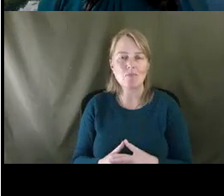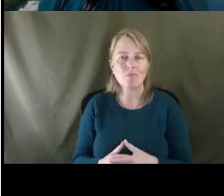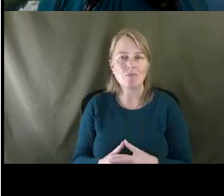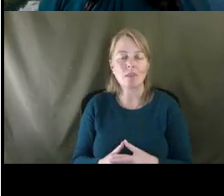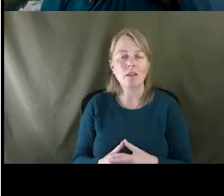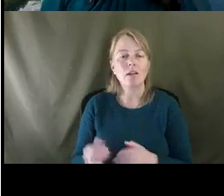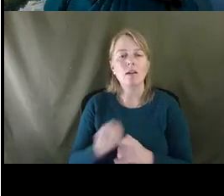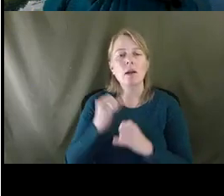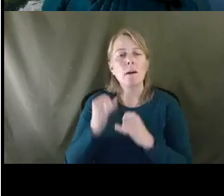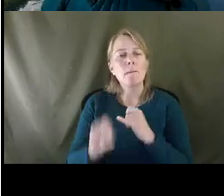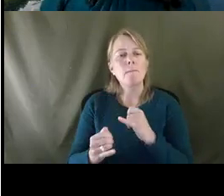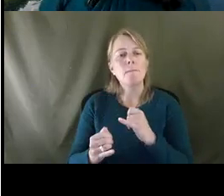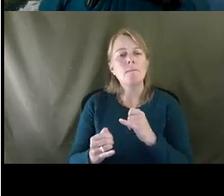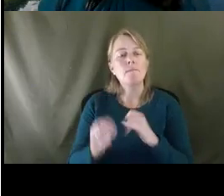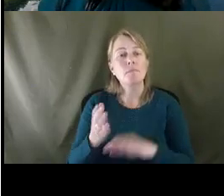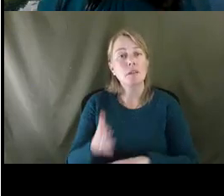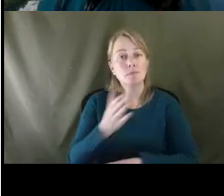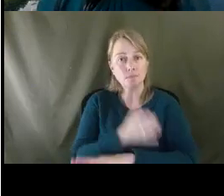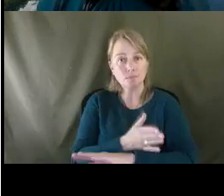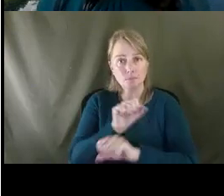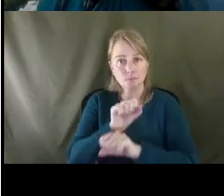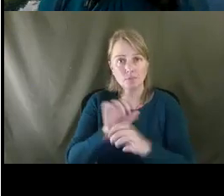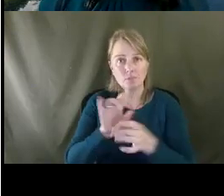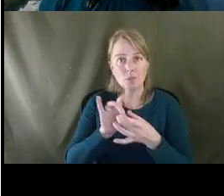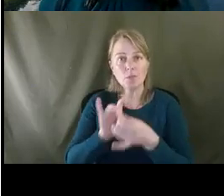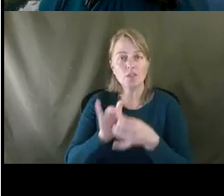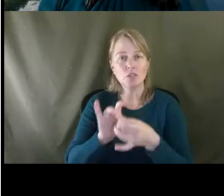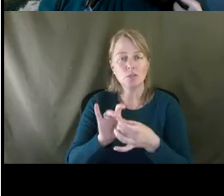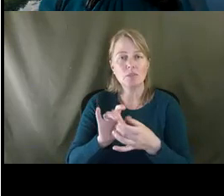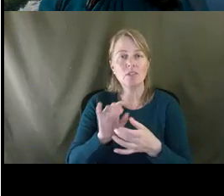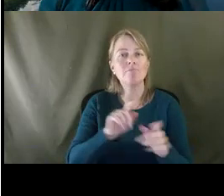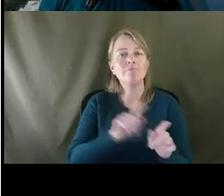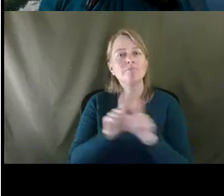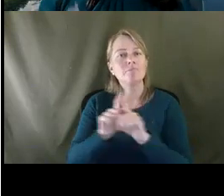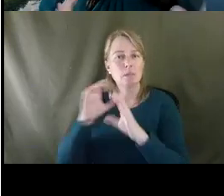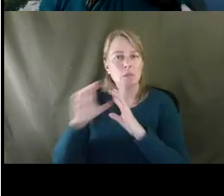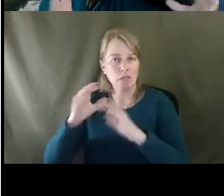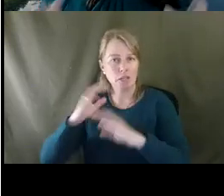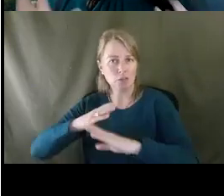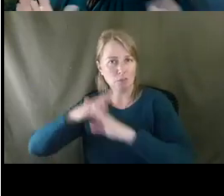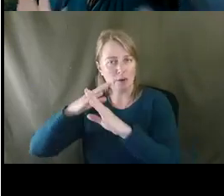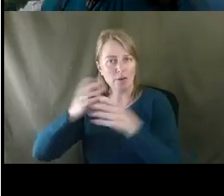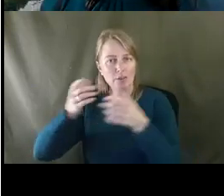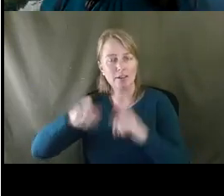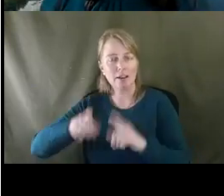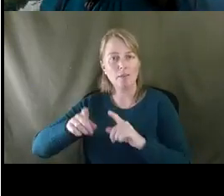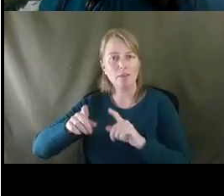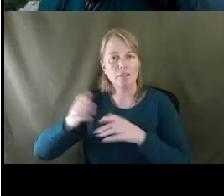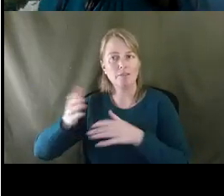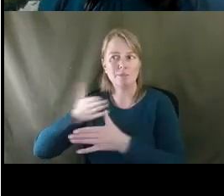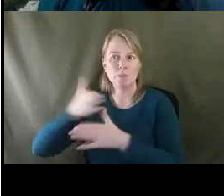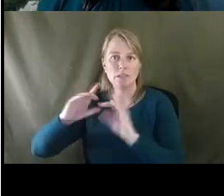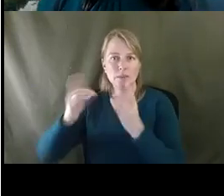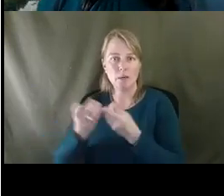And finally, it can improve working relationships. Just like the communication barriers that exist between departments,